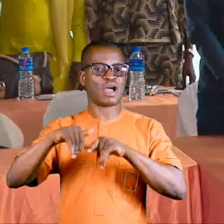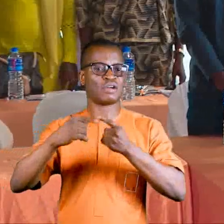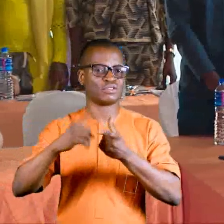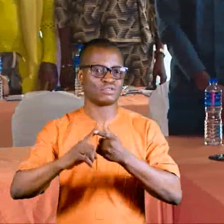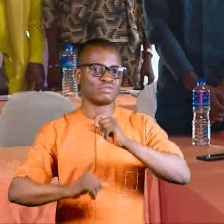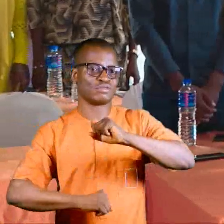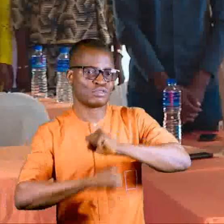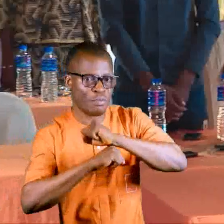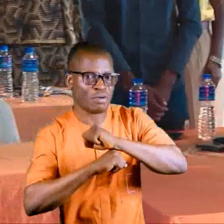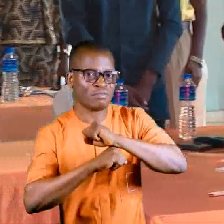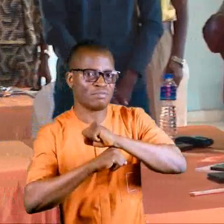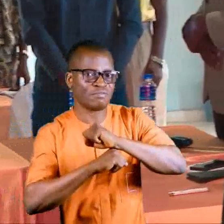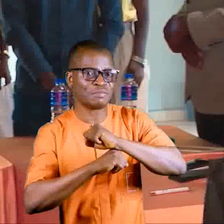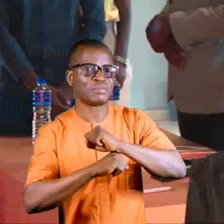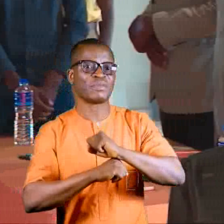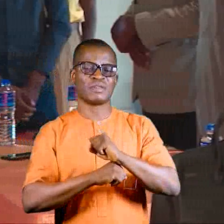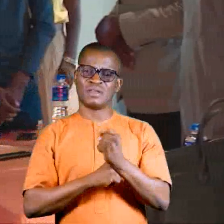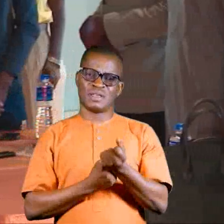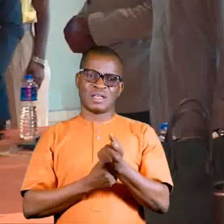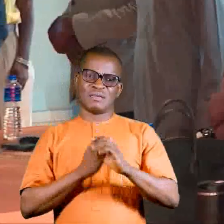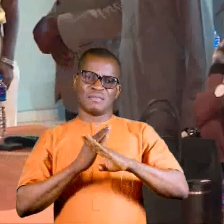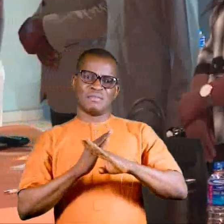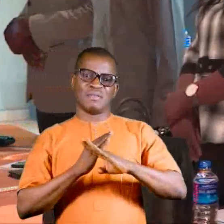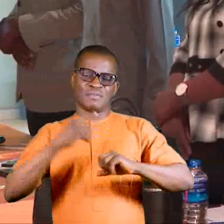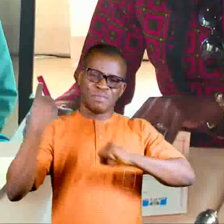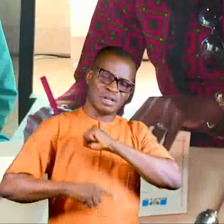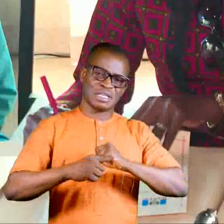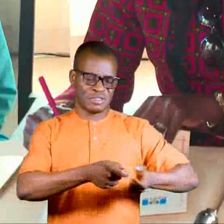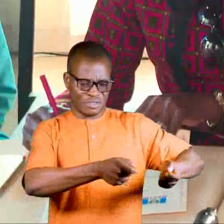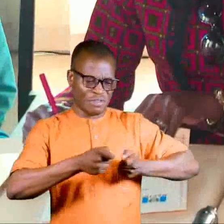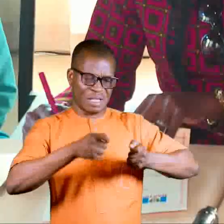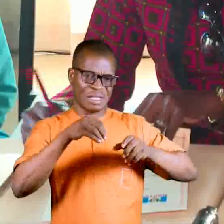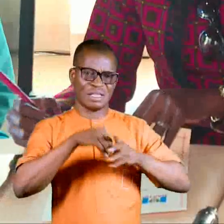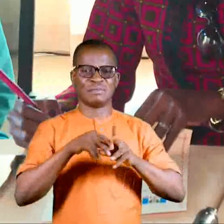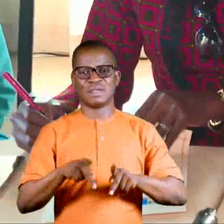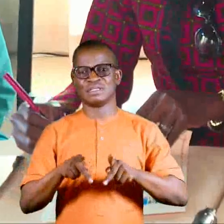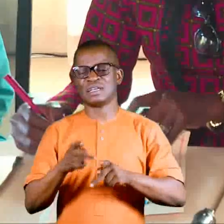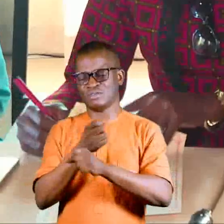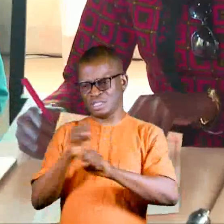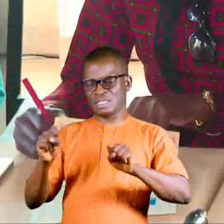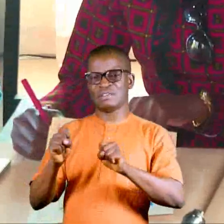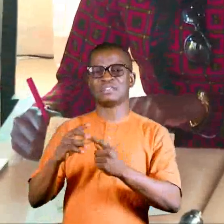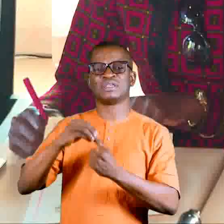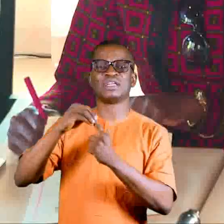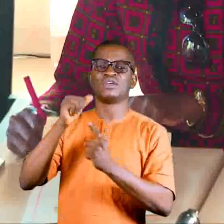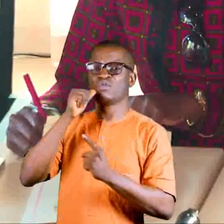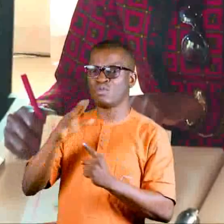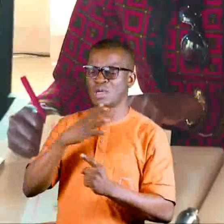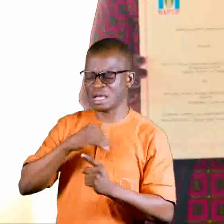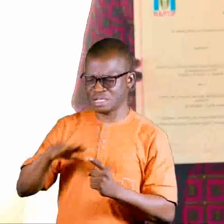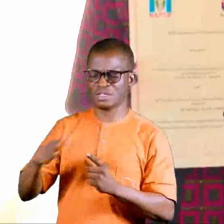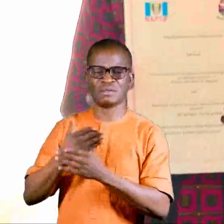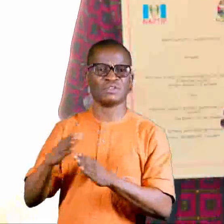how to suppress, punish, and prevent trafficking in persons, especially women and children, between the